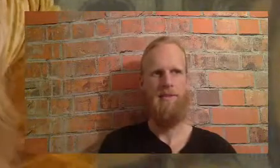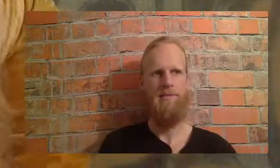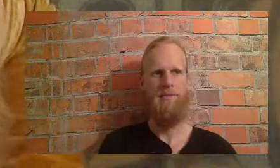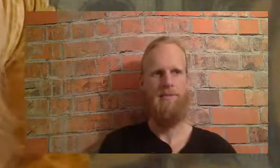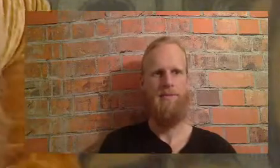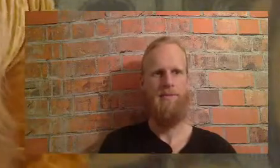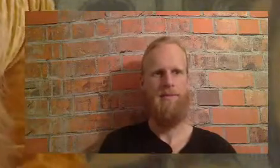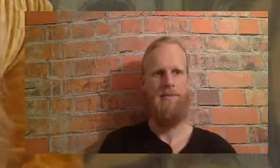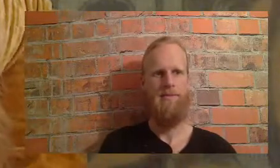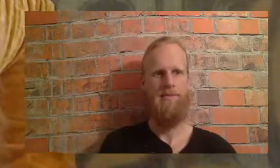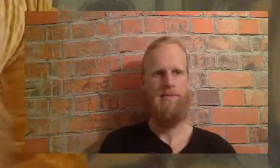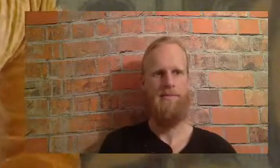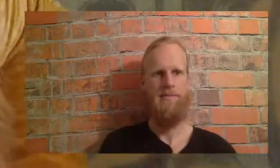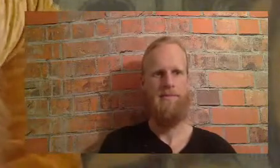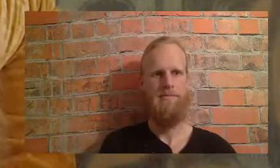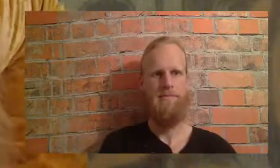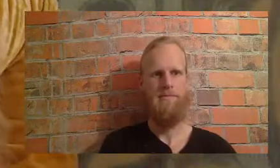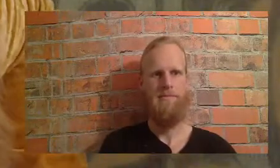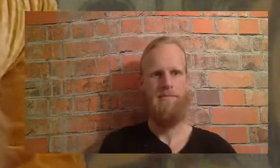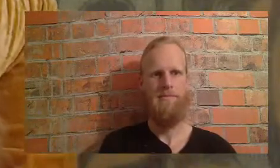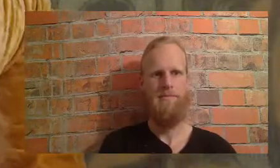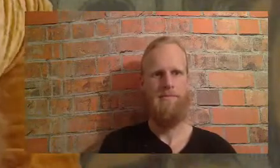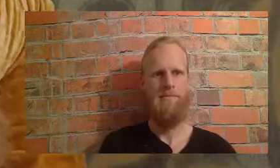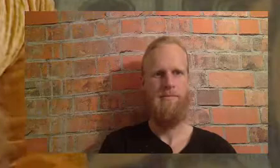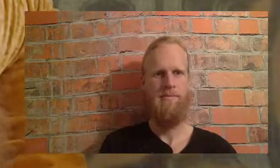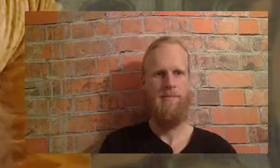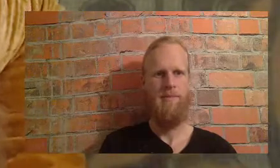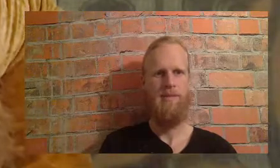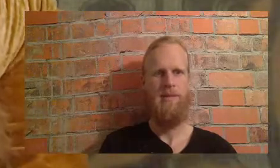because I deserve to be treated better.